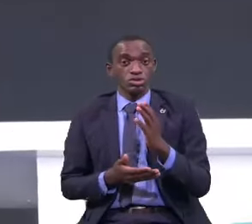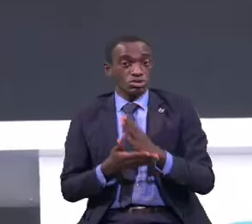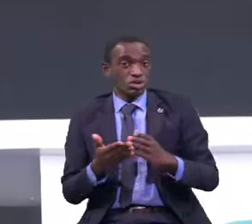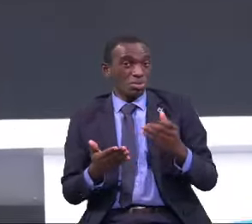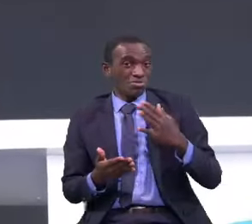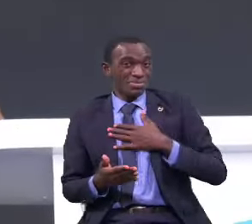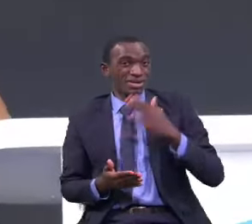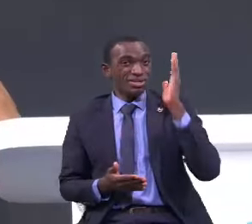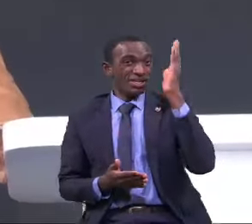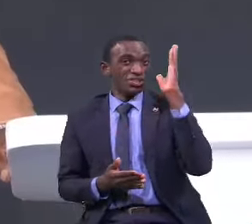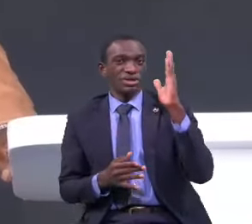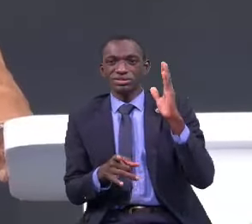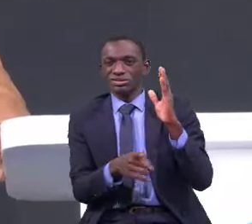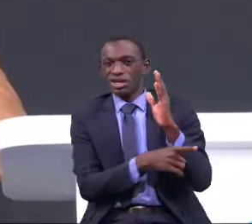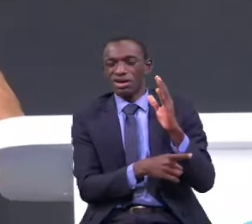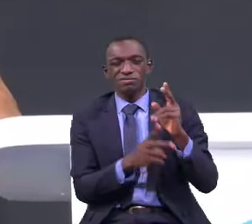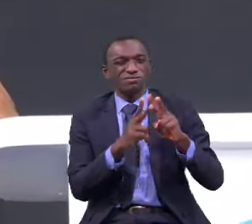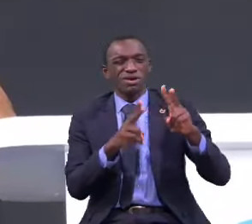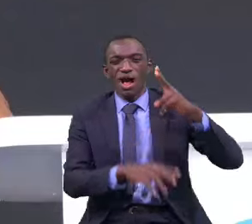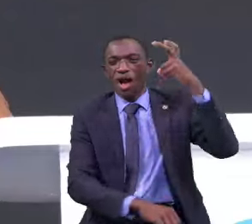are hard and tough.